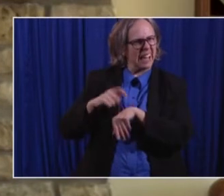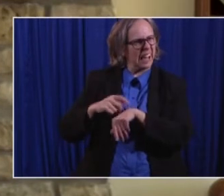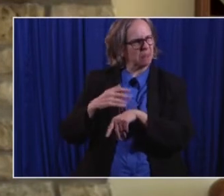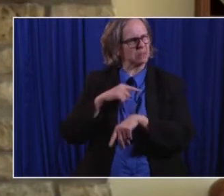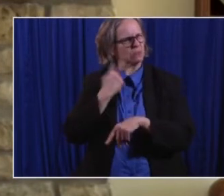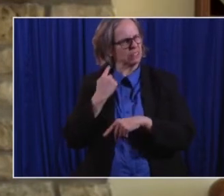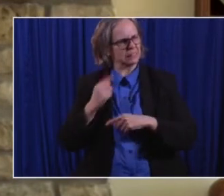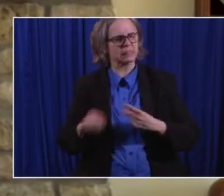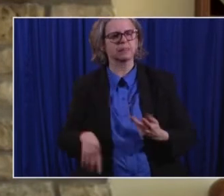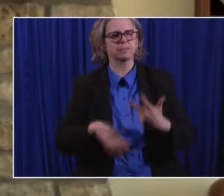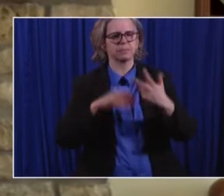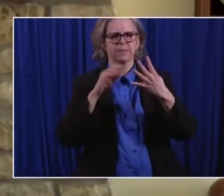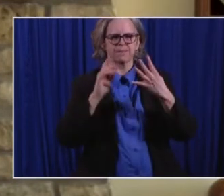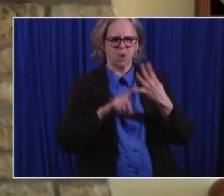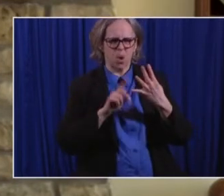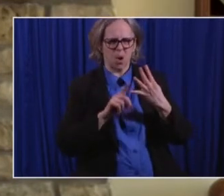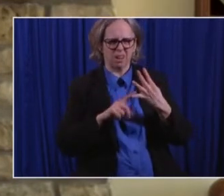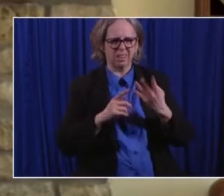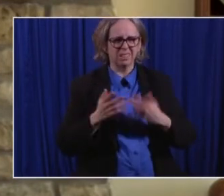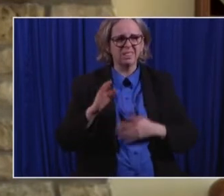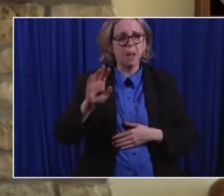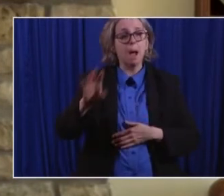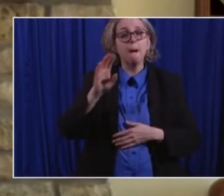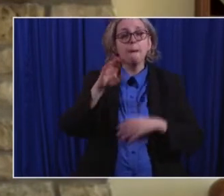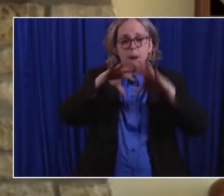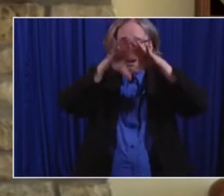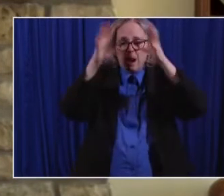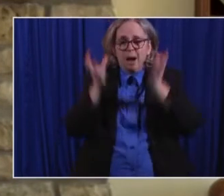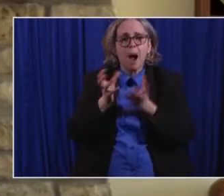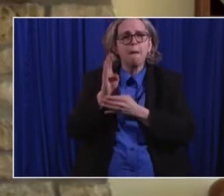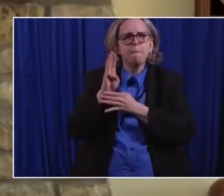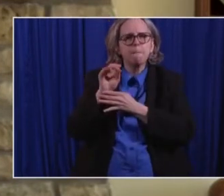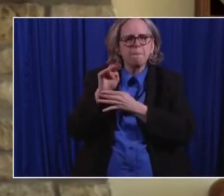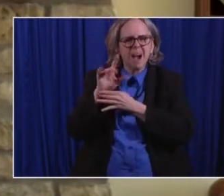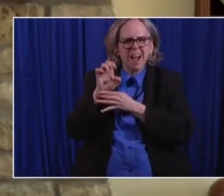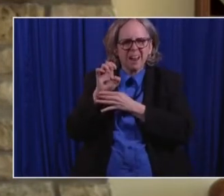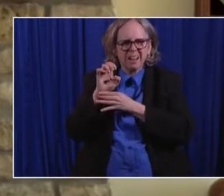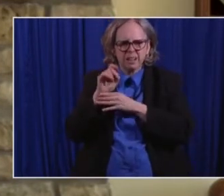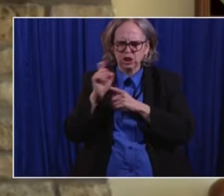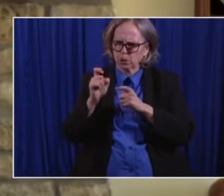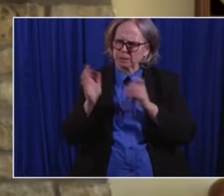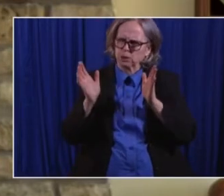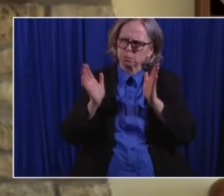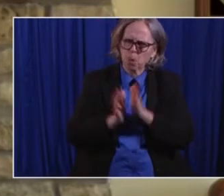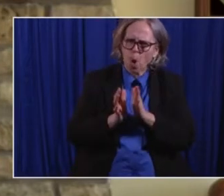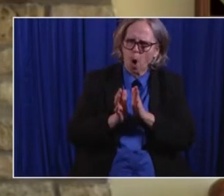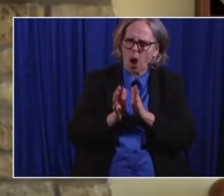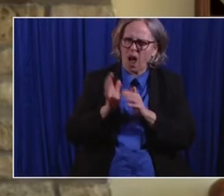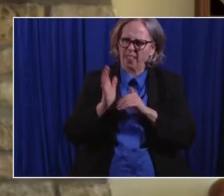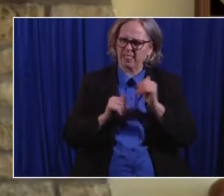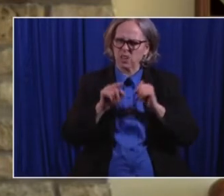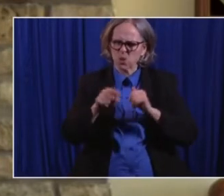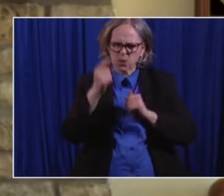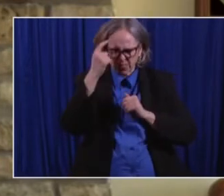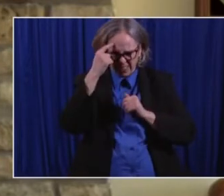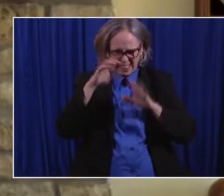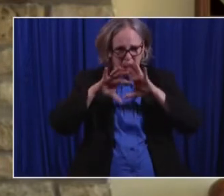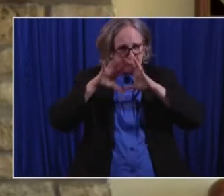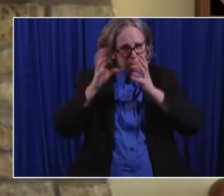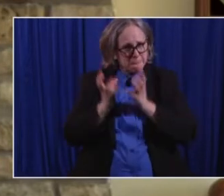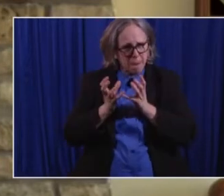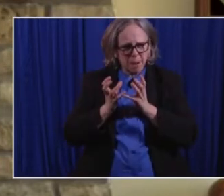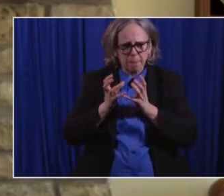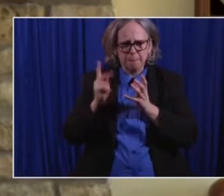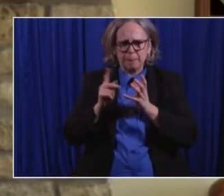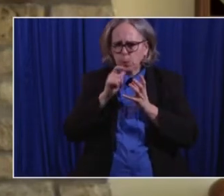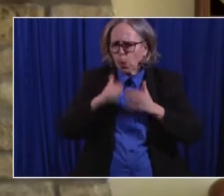bubble is smaller than you think. If someone does not live with you in the same home, they're not in your bubble, no matter who they are, no matter how close we are